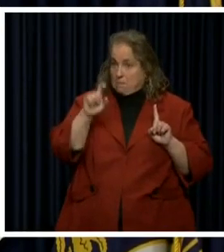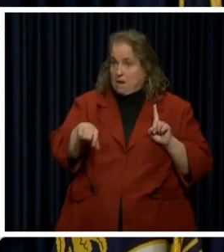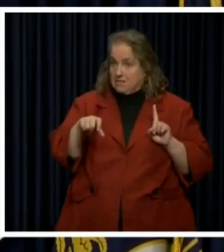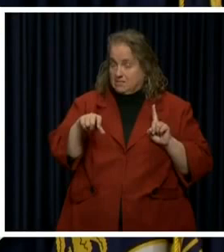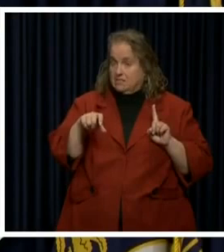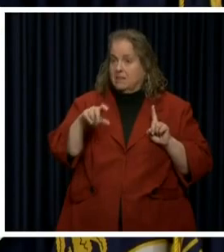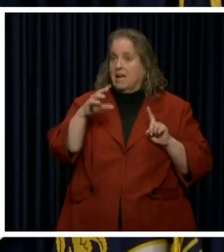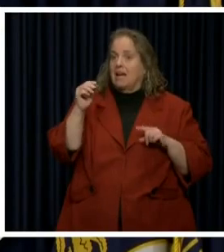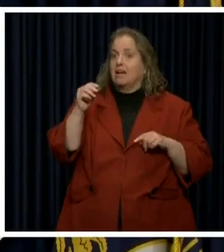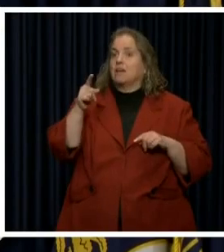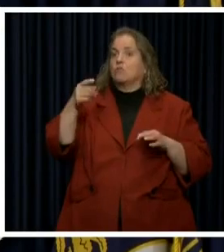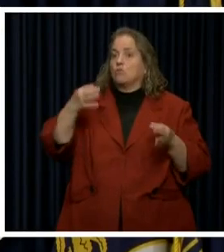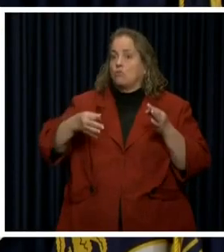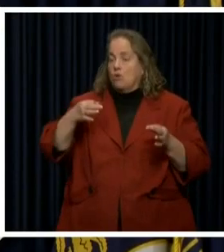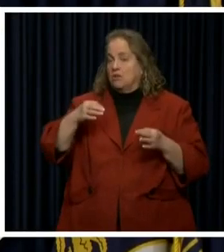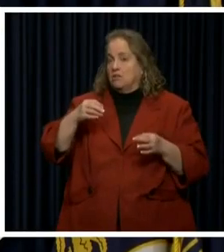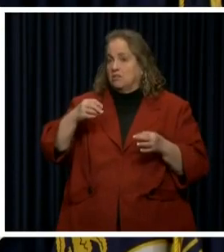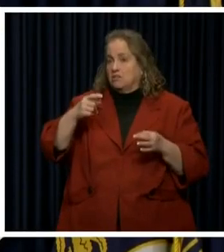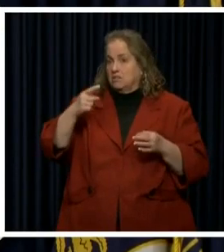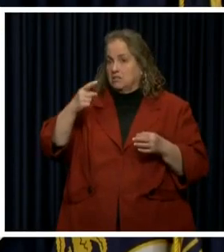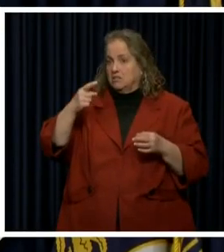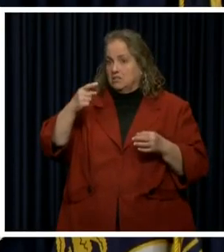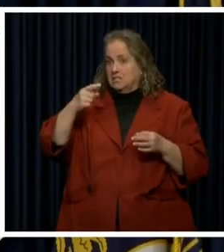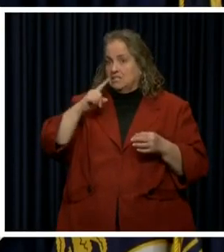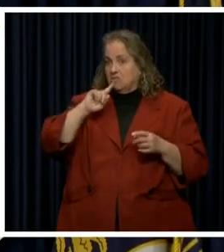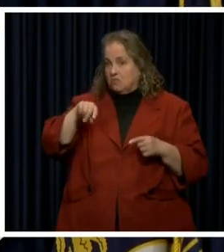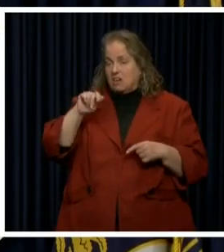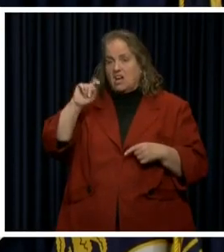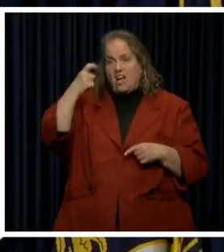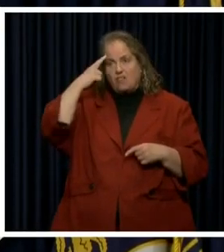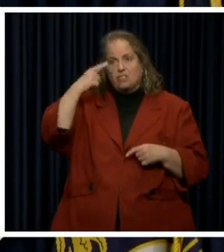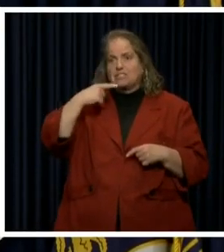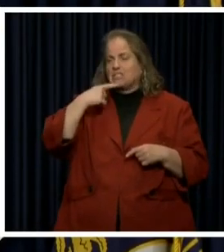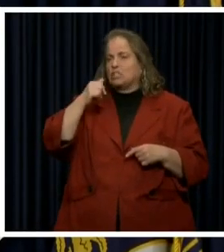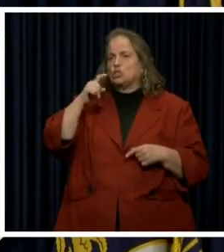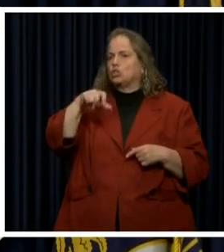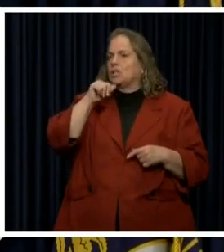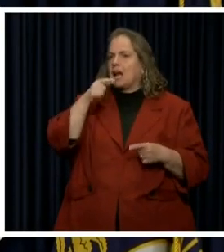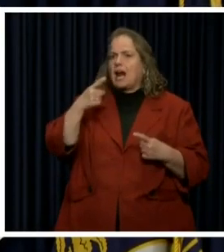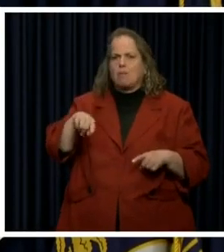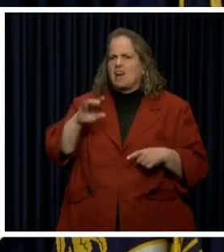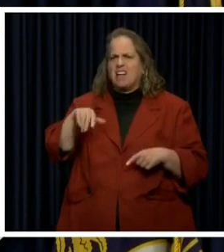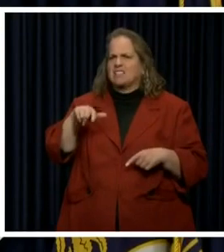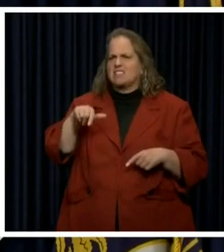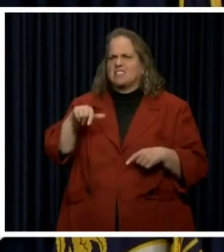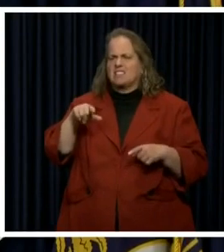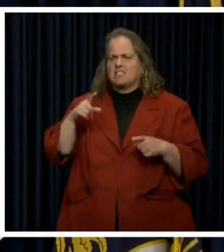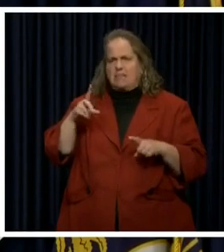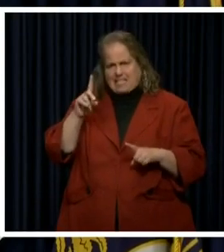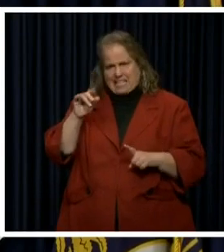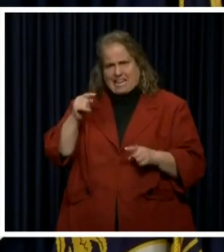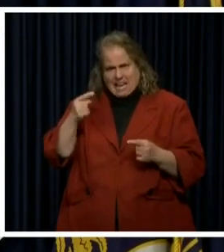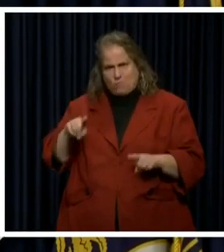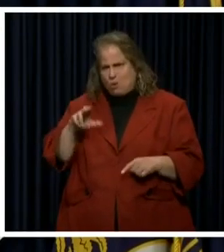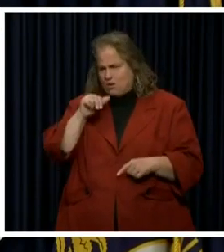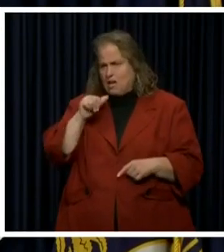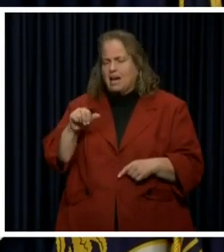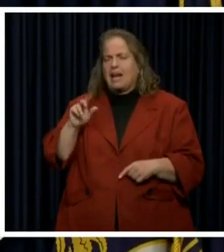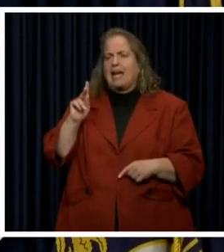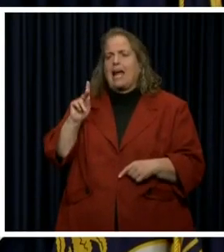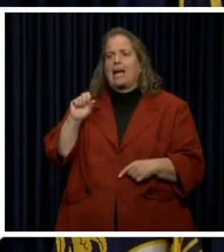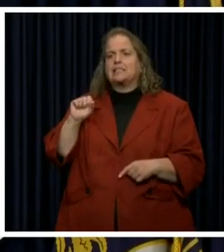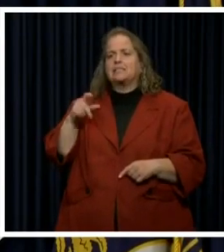considered that. Governor said it shouldn't have happened, but it hasn't been established whether it did happen or not. I can say that KSP told me that